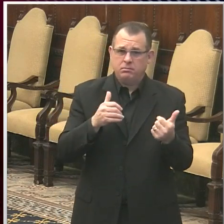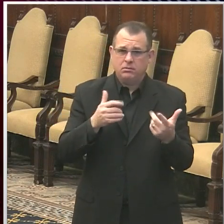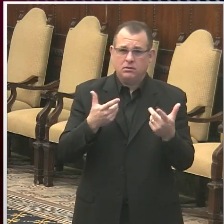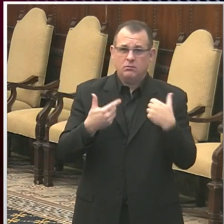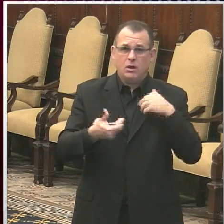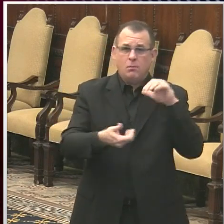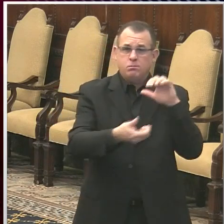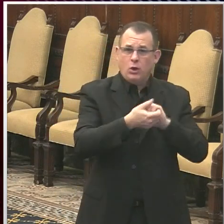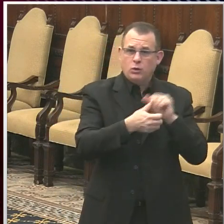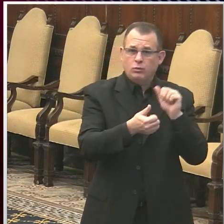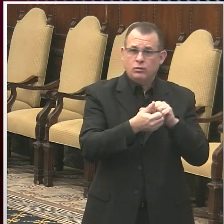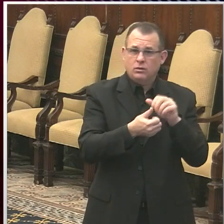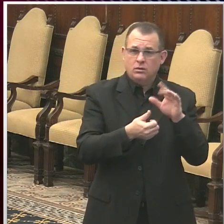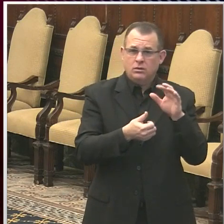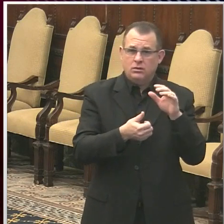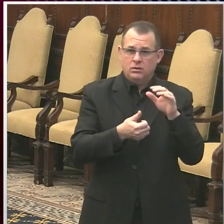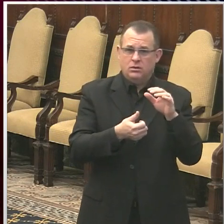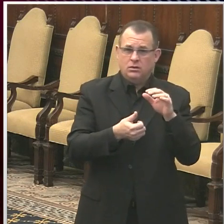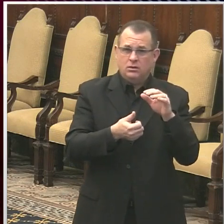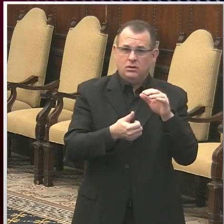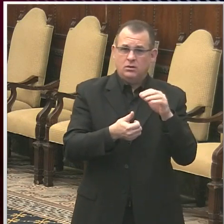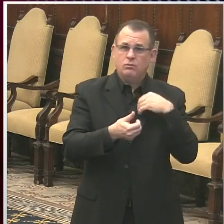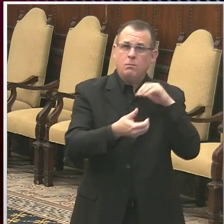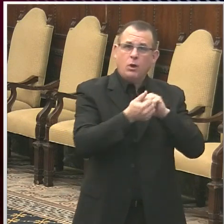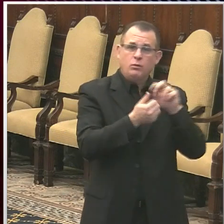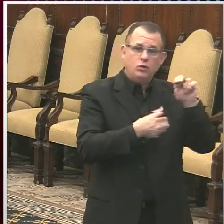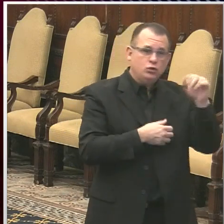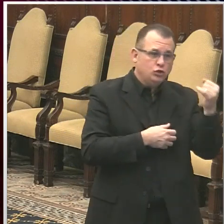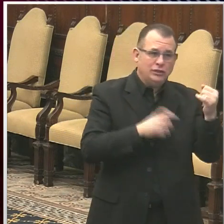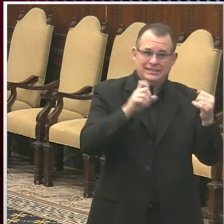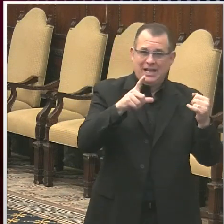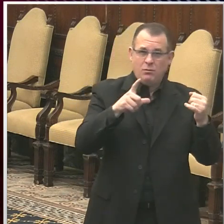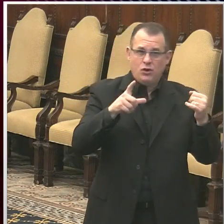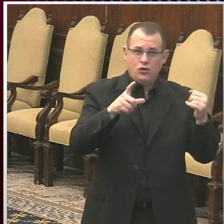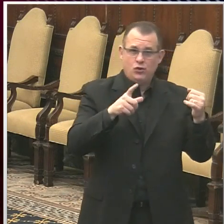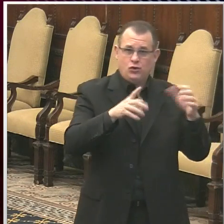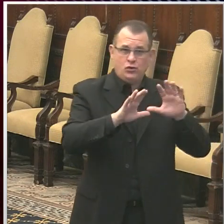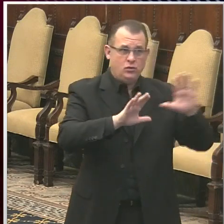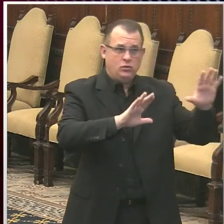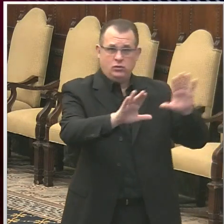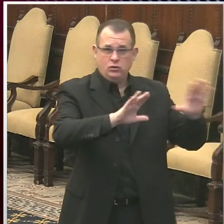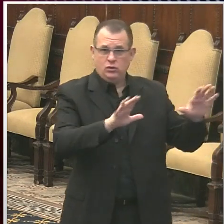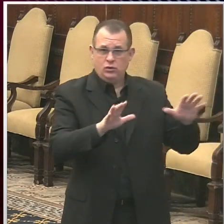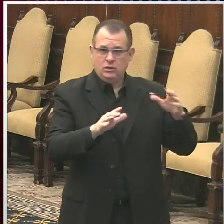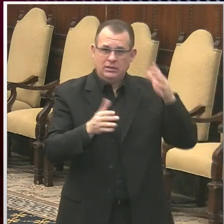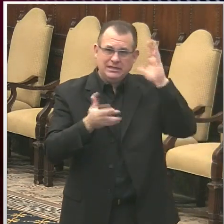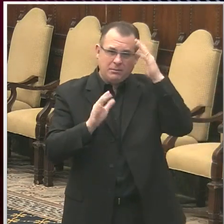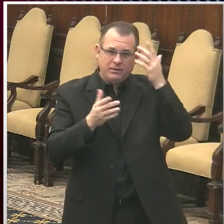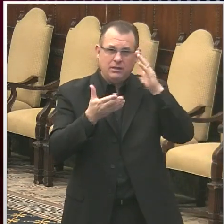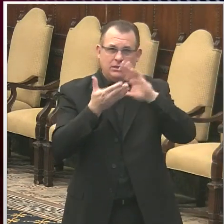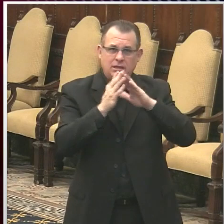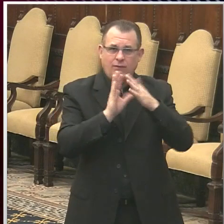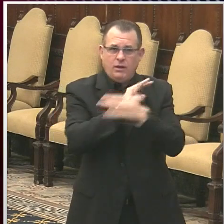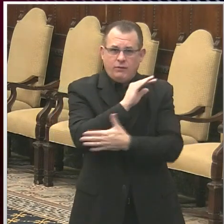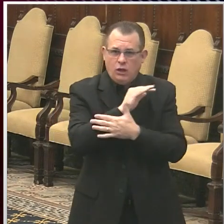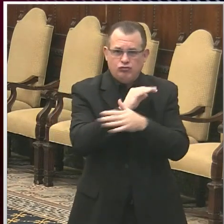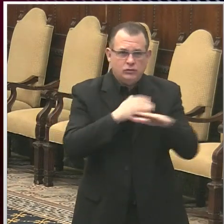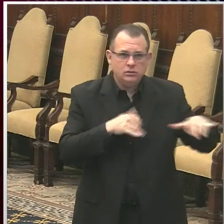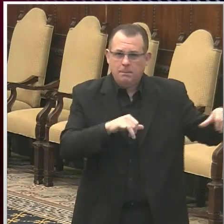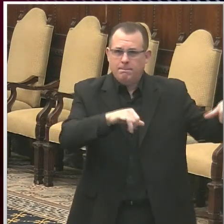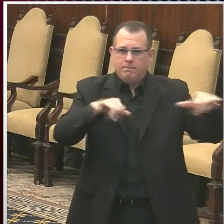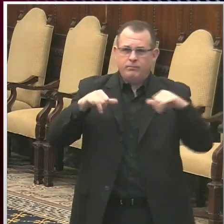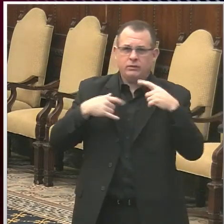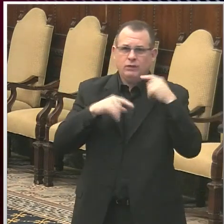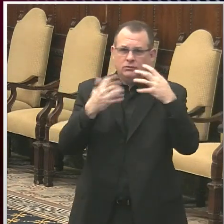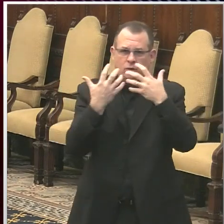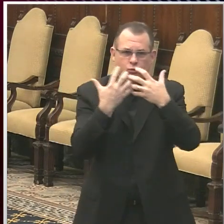area, New Jersey and Delaware, but really the entire part of the country, maybe the entire country, should be in coordination around this because of that